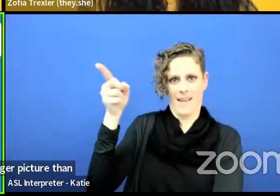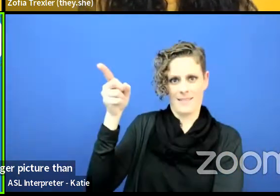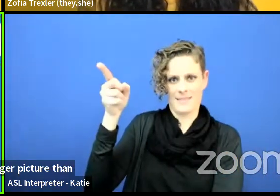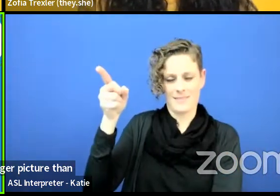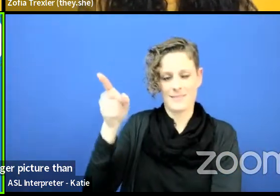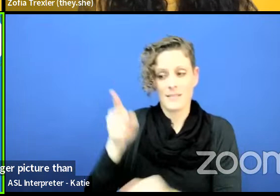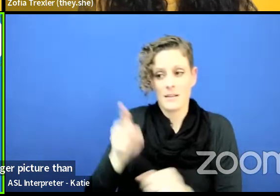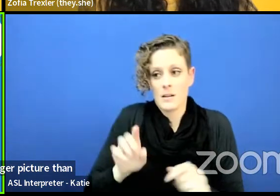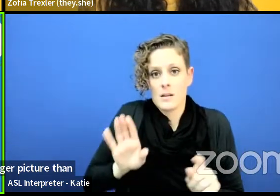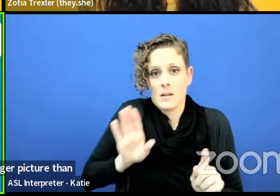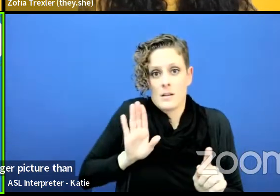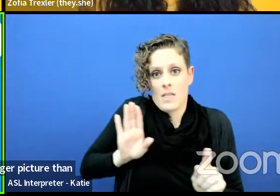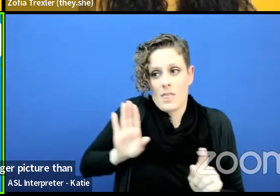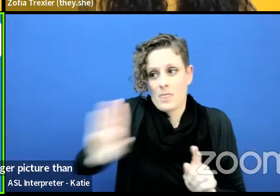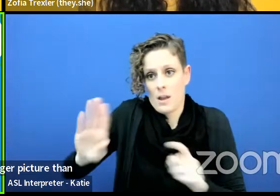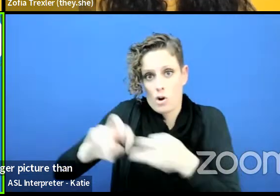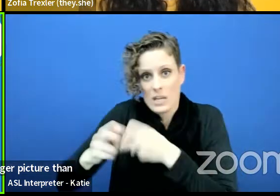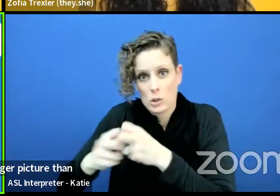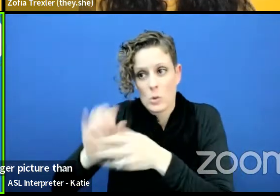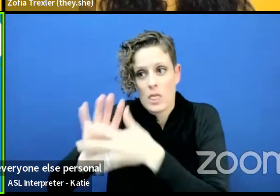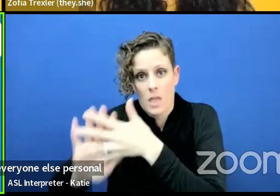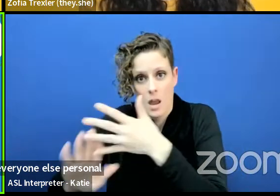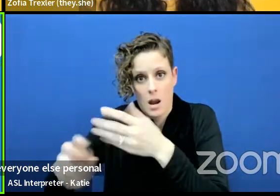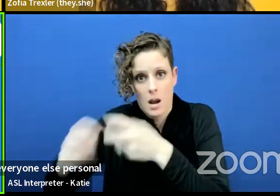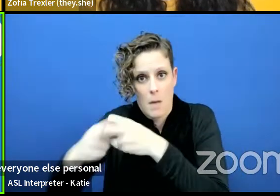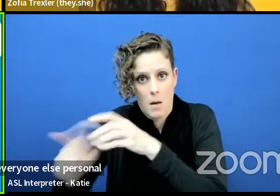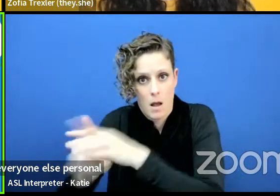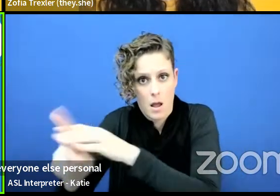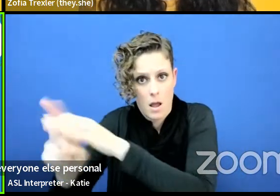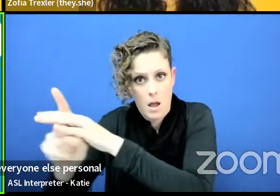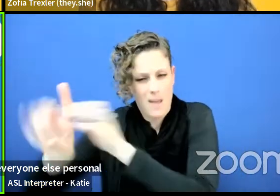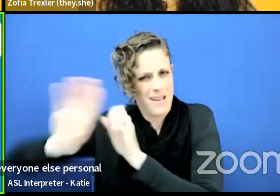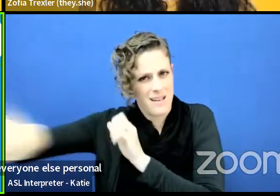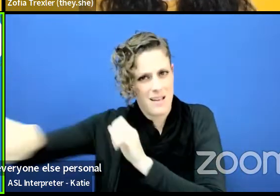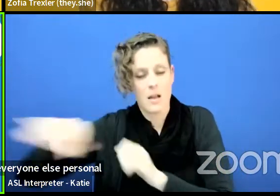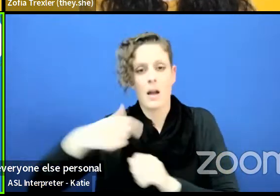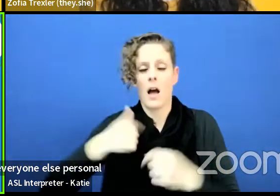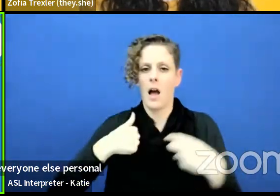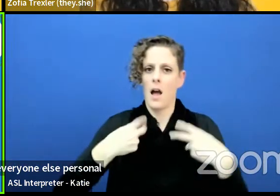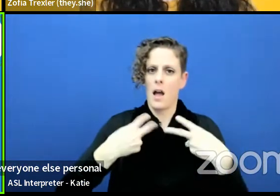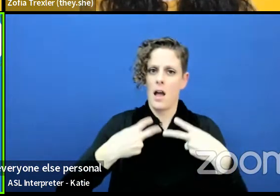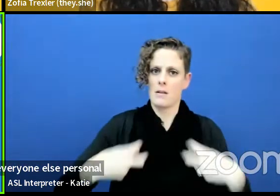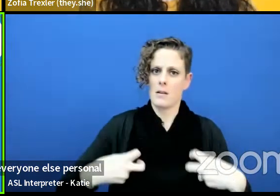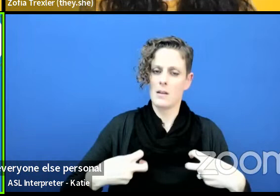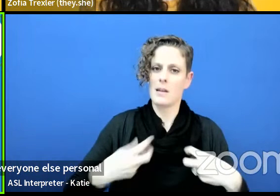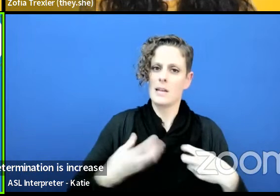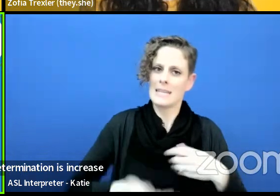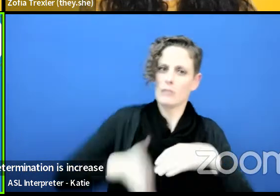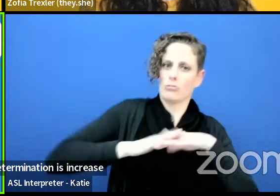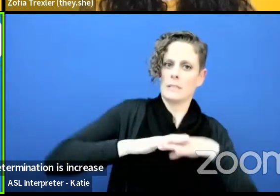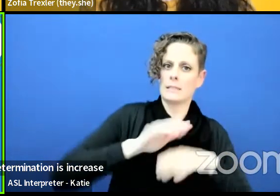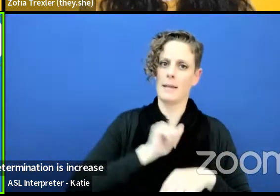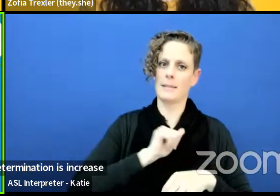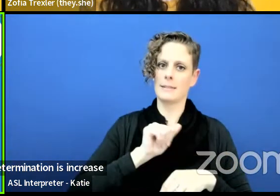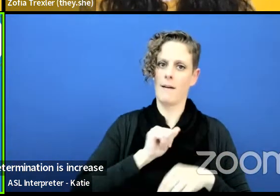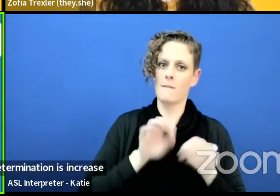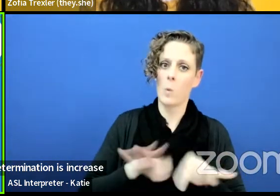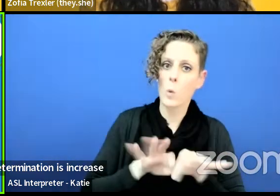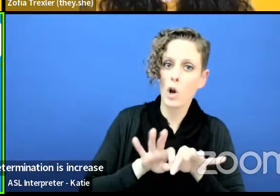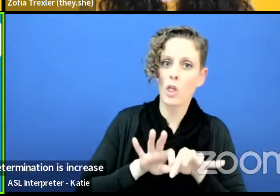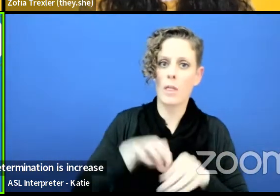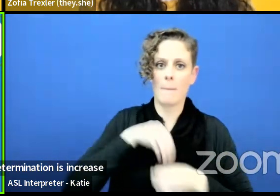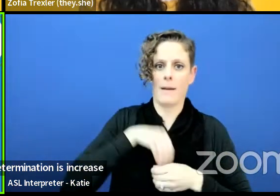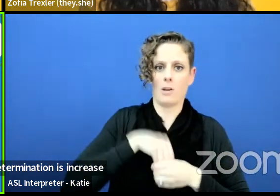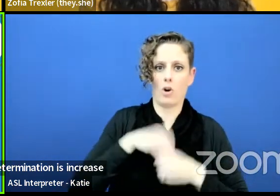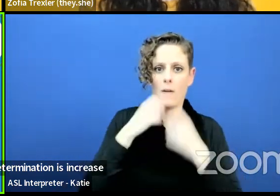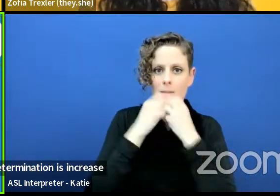my determination was to increase my self-worth and internal value. So I decided to just start